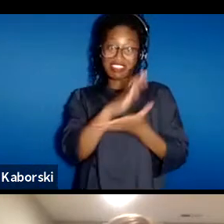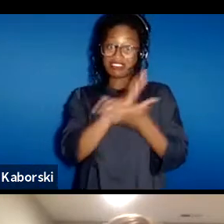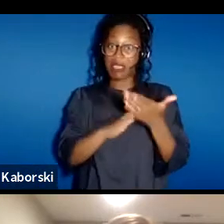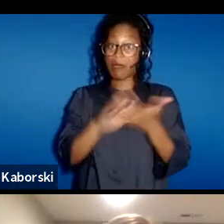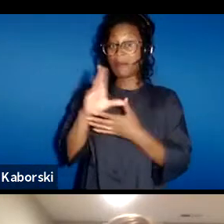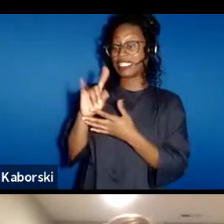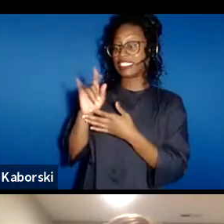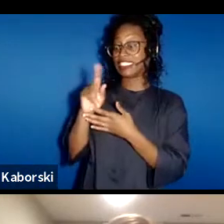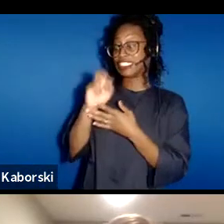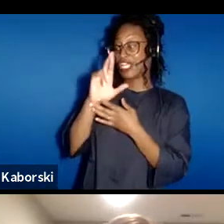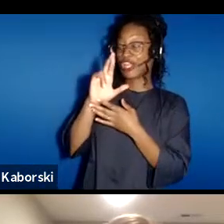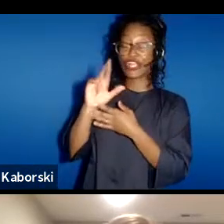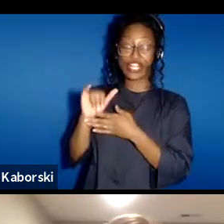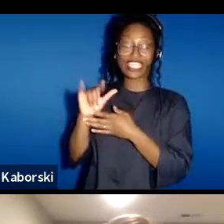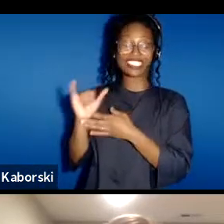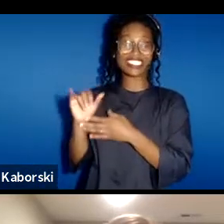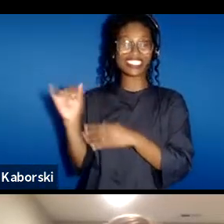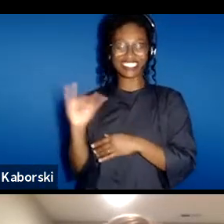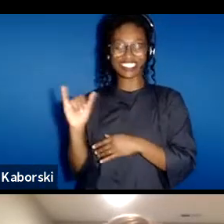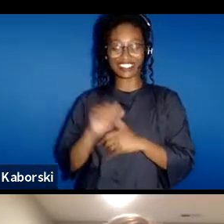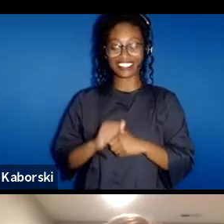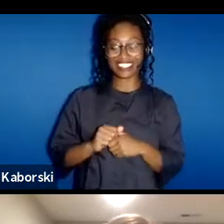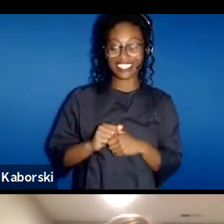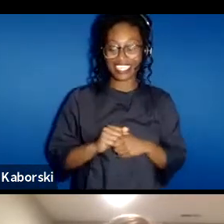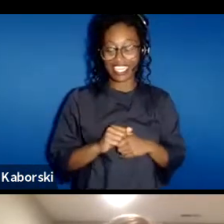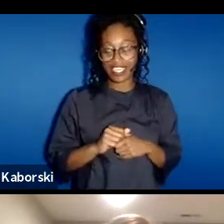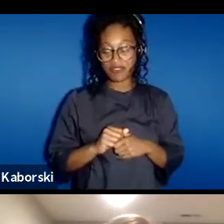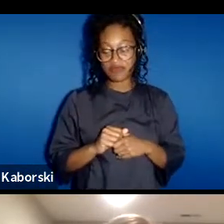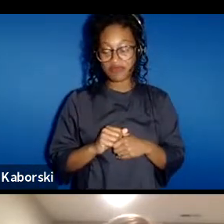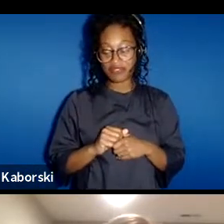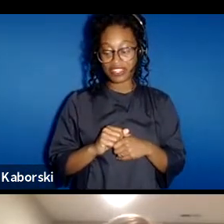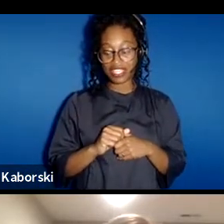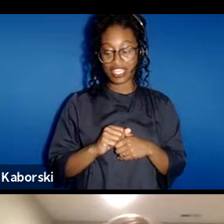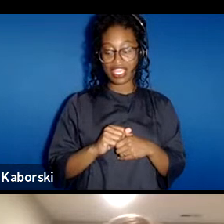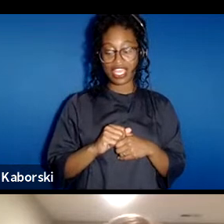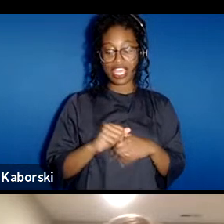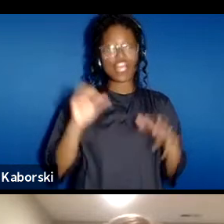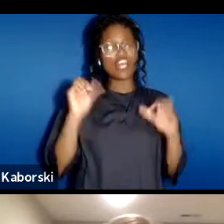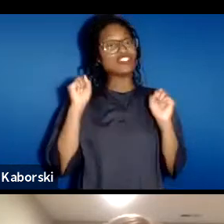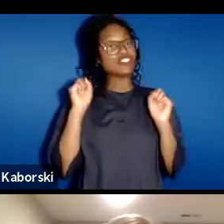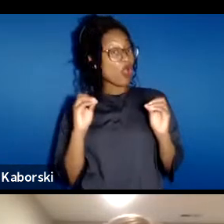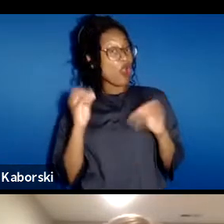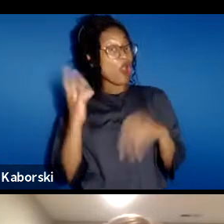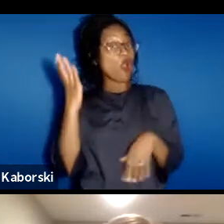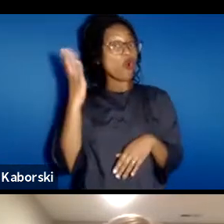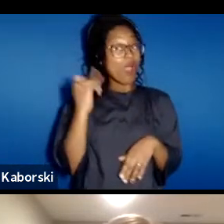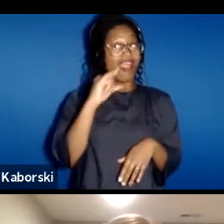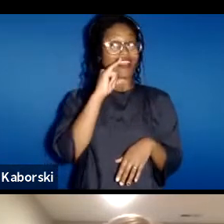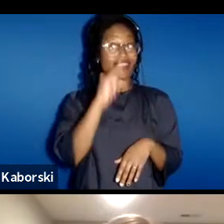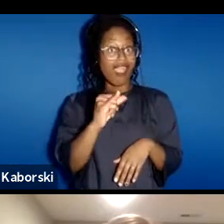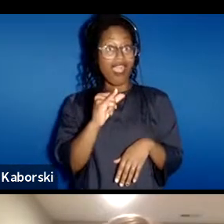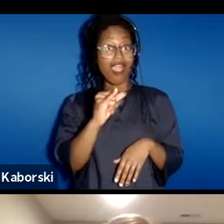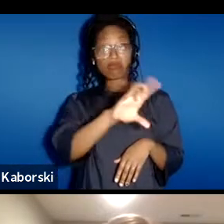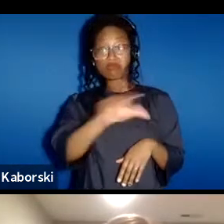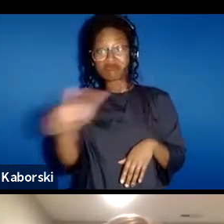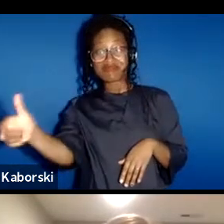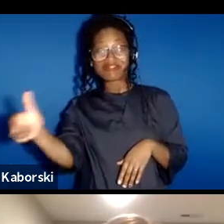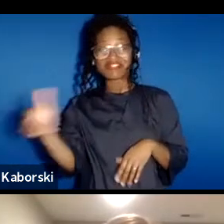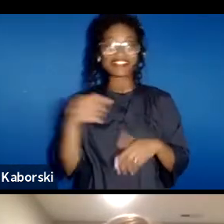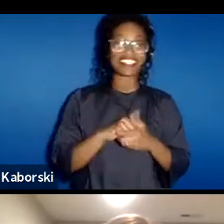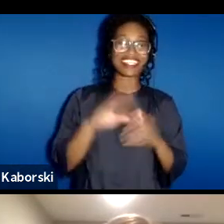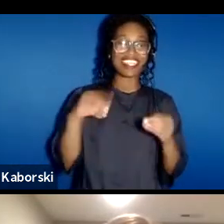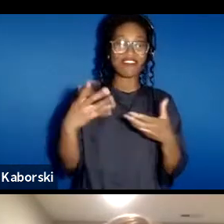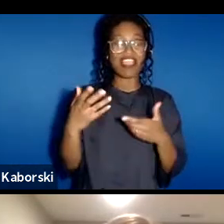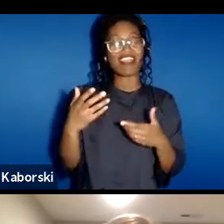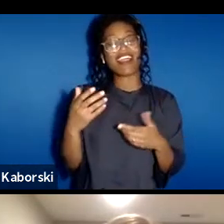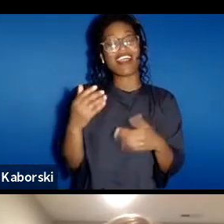distillers as well. So why don't we go around, I'll give everybody